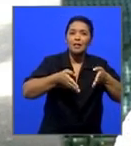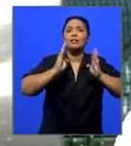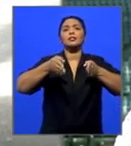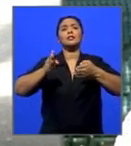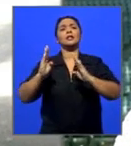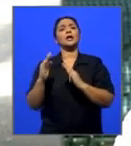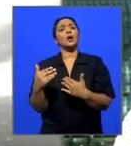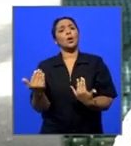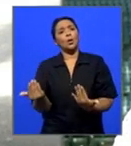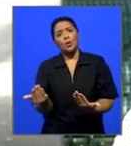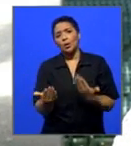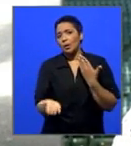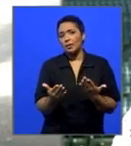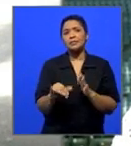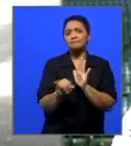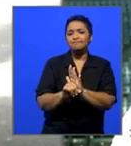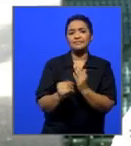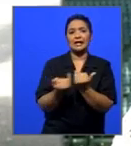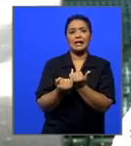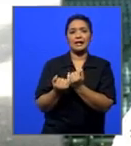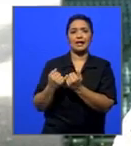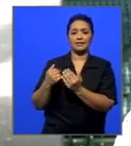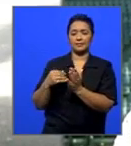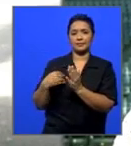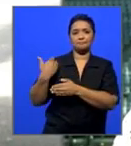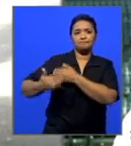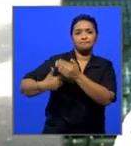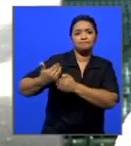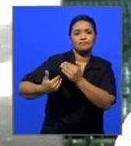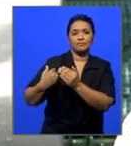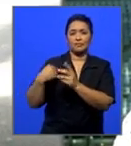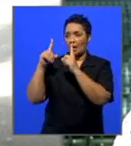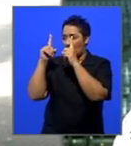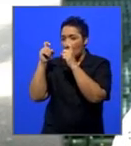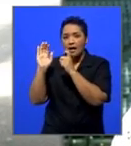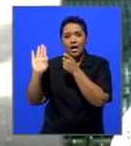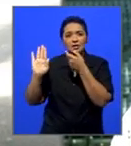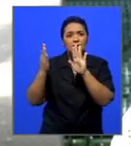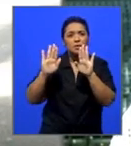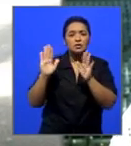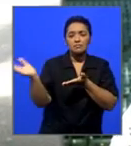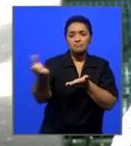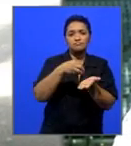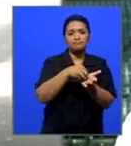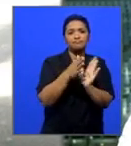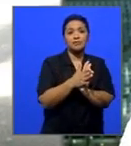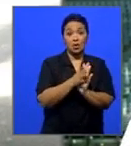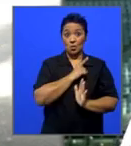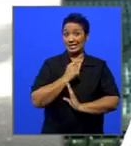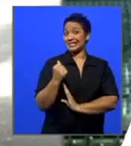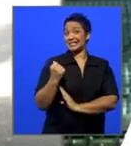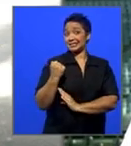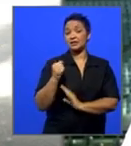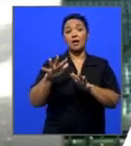or do you deal with, for instance, documentation on paper, photographic exhibitions? I'm asking because yesterday at Parliament,